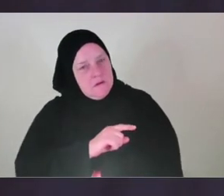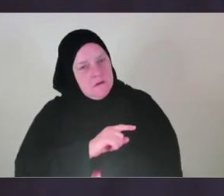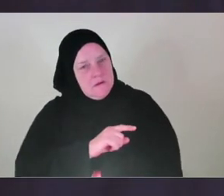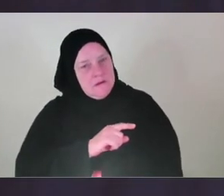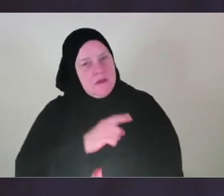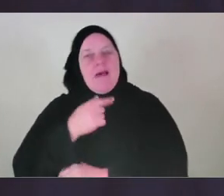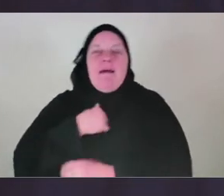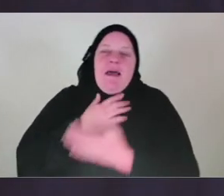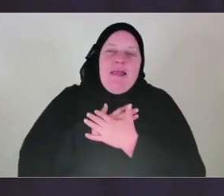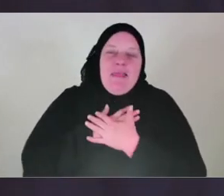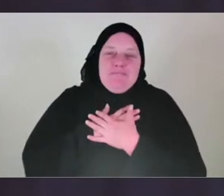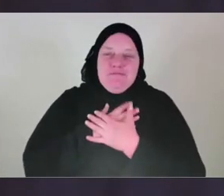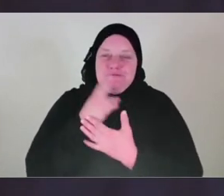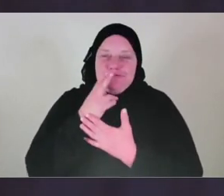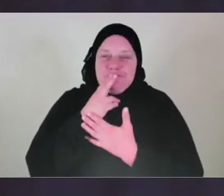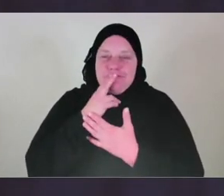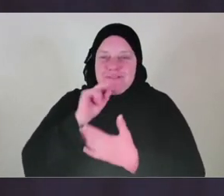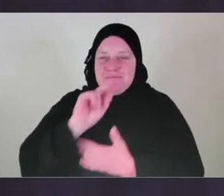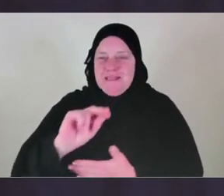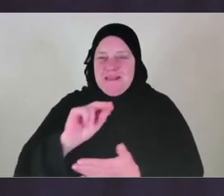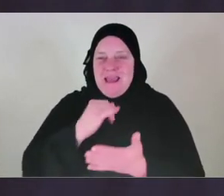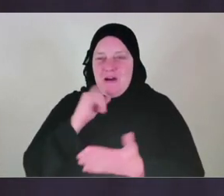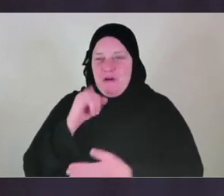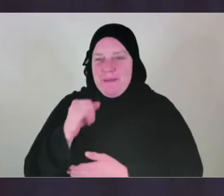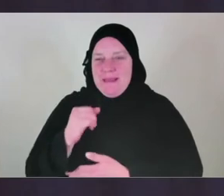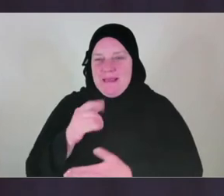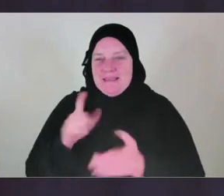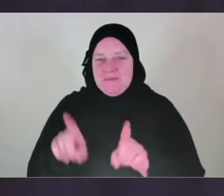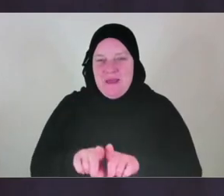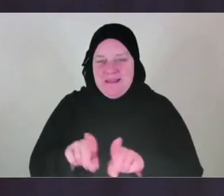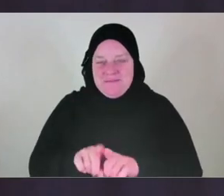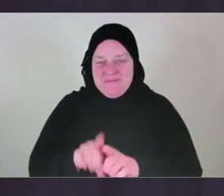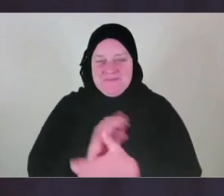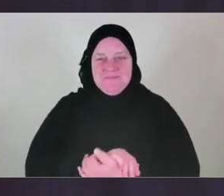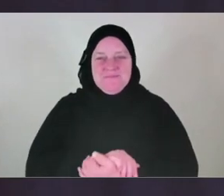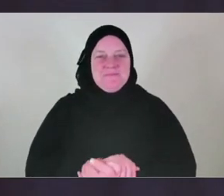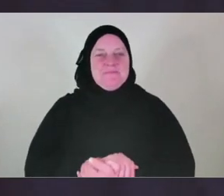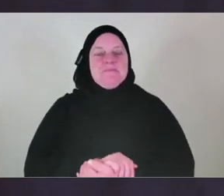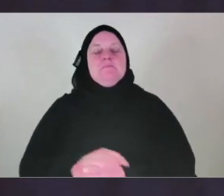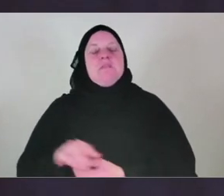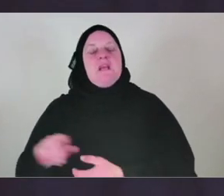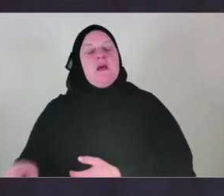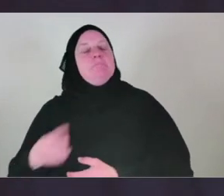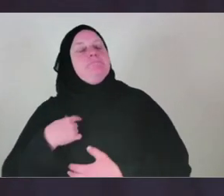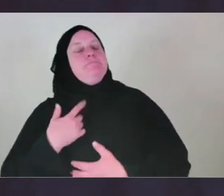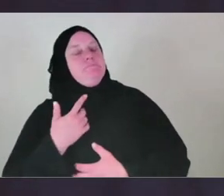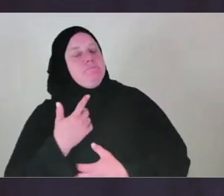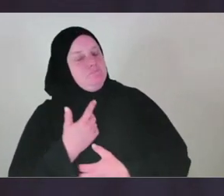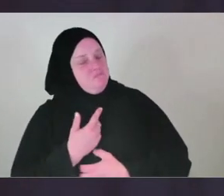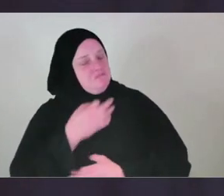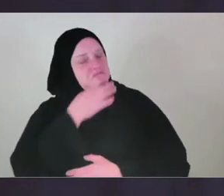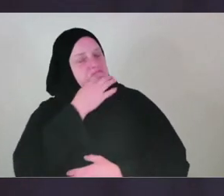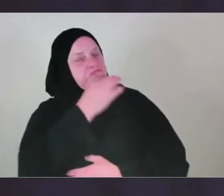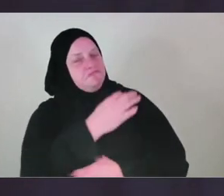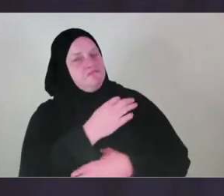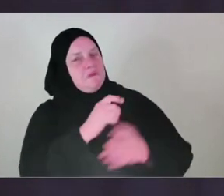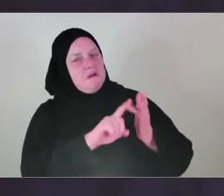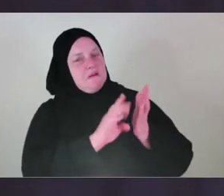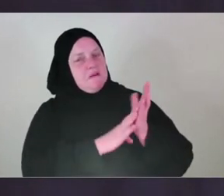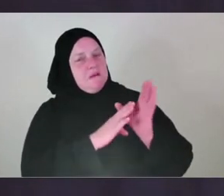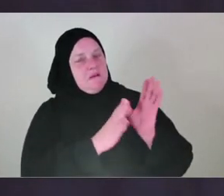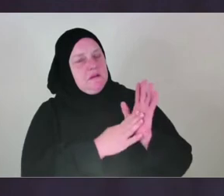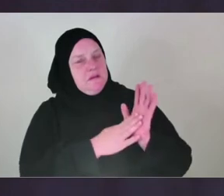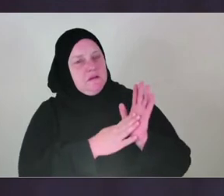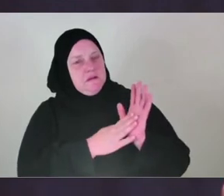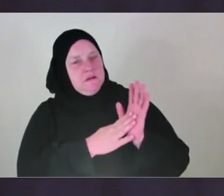but because I've got to run it. He says, what do you say about the hadith that says that Umar is the Siraj in